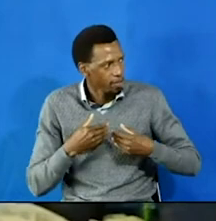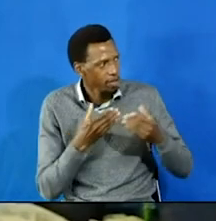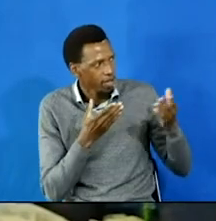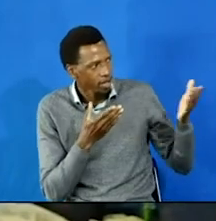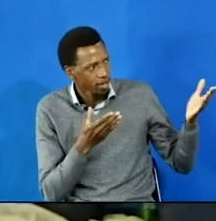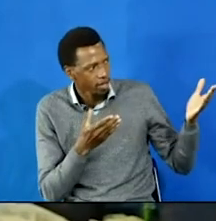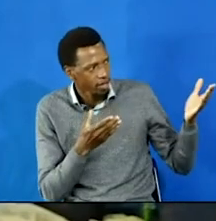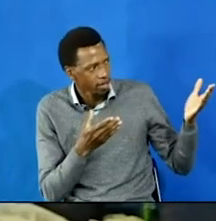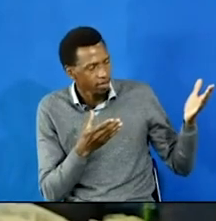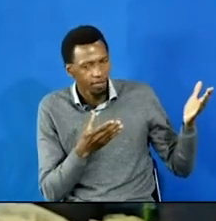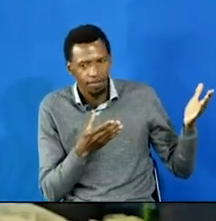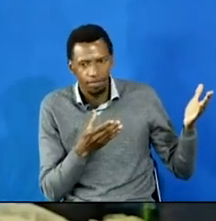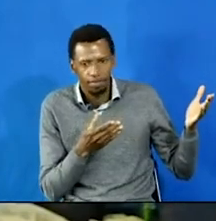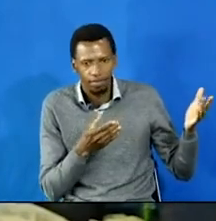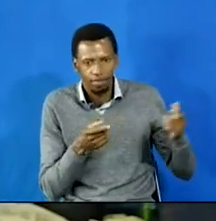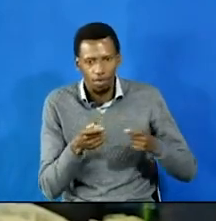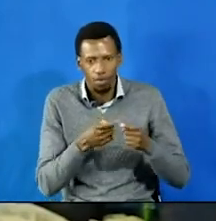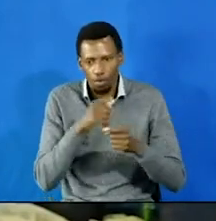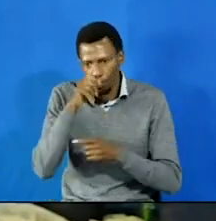Happy day.